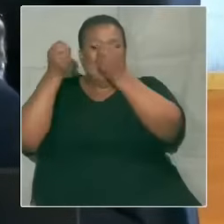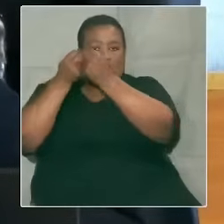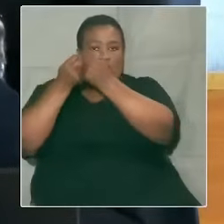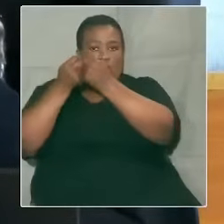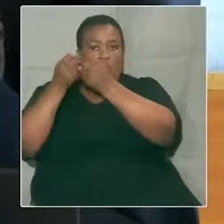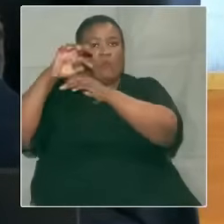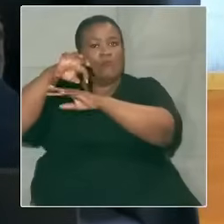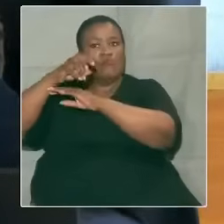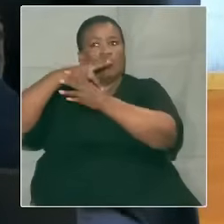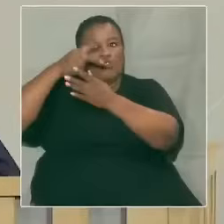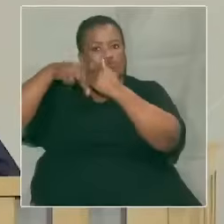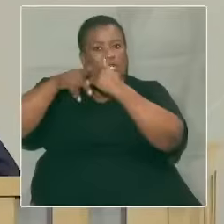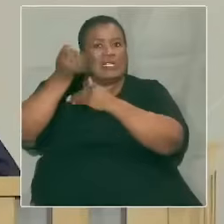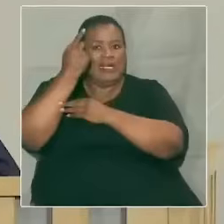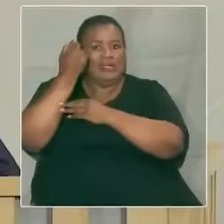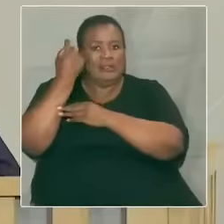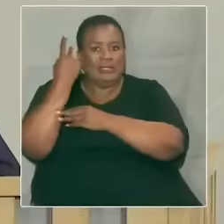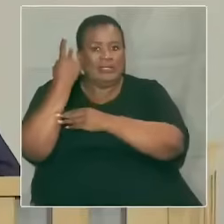understand.